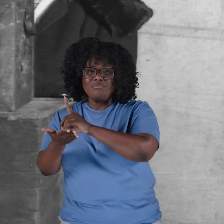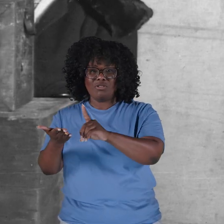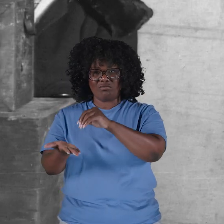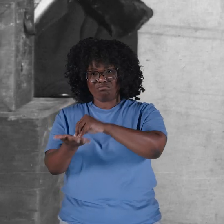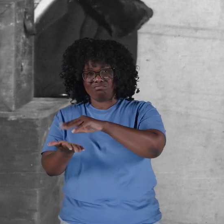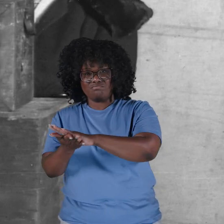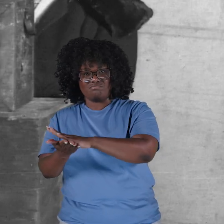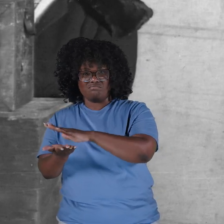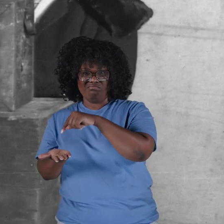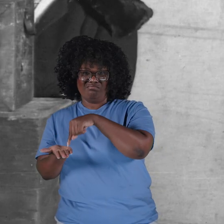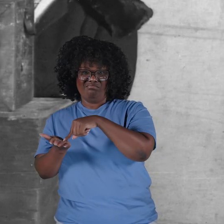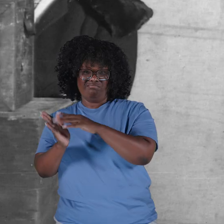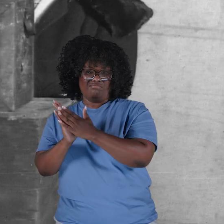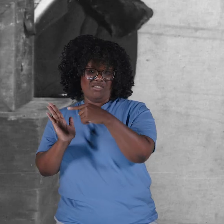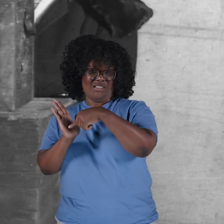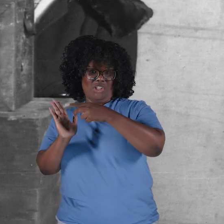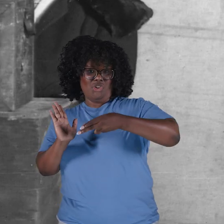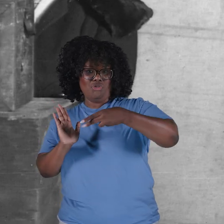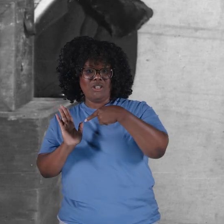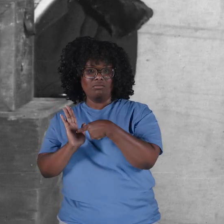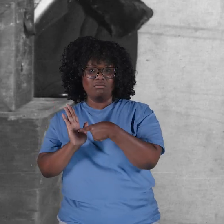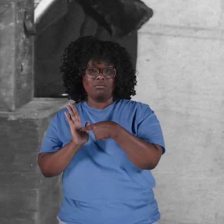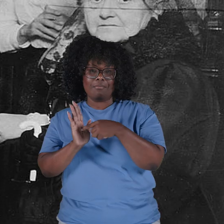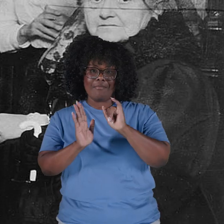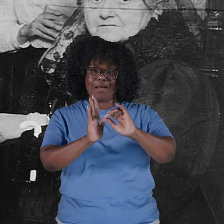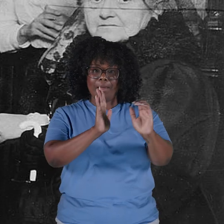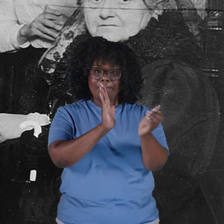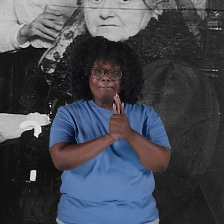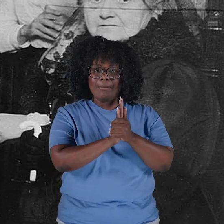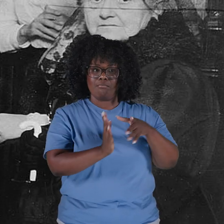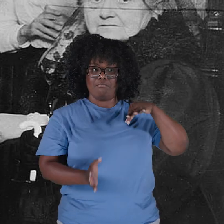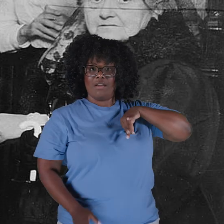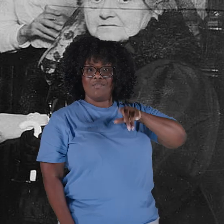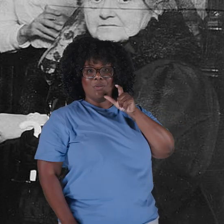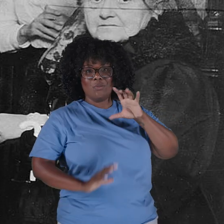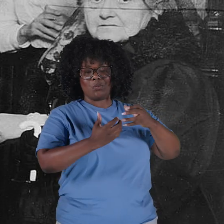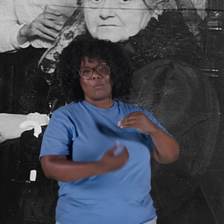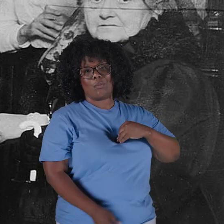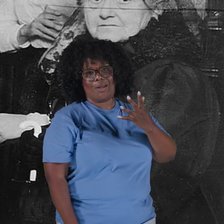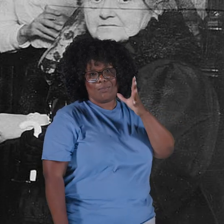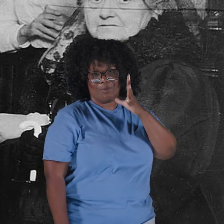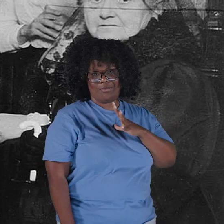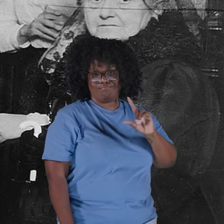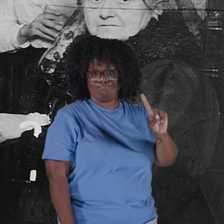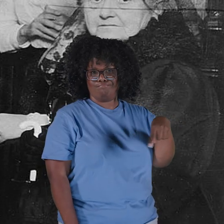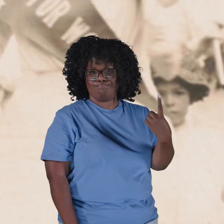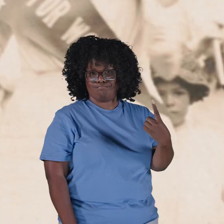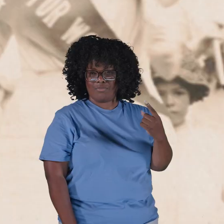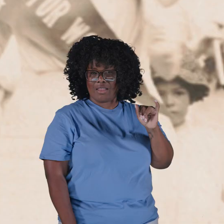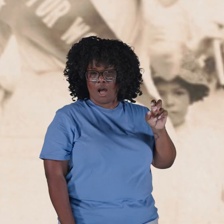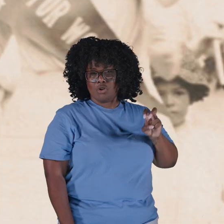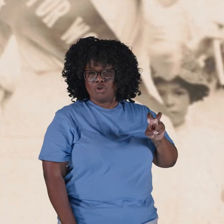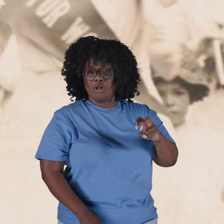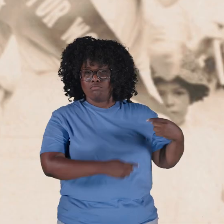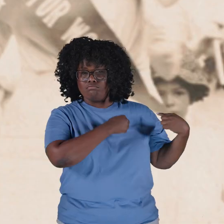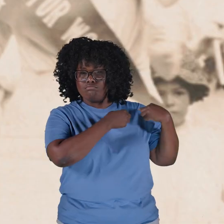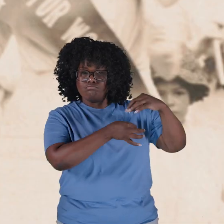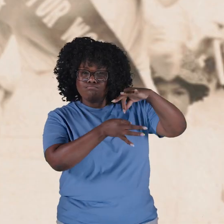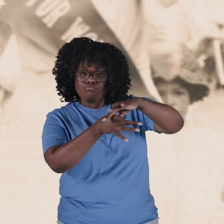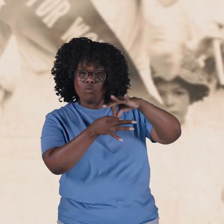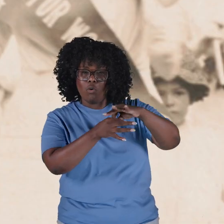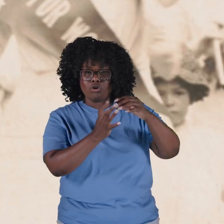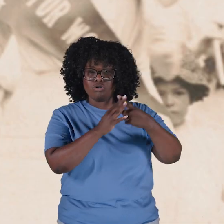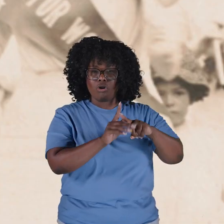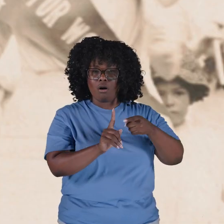other discriminatory laws still on the books, this amendment mostly benefited white women. The journey for